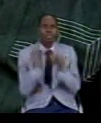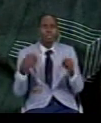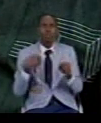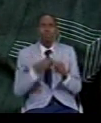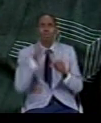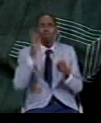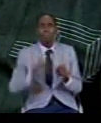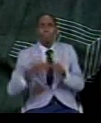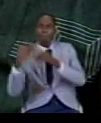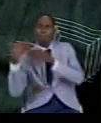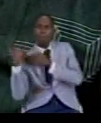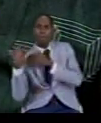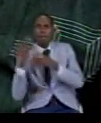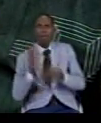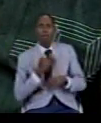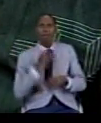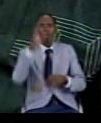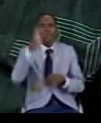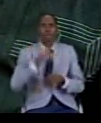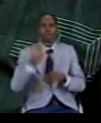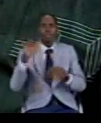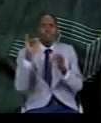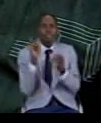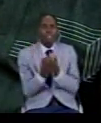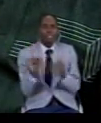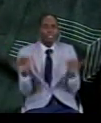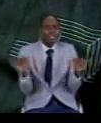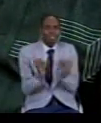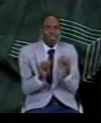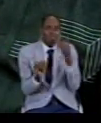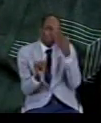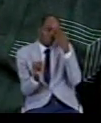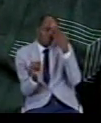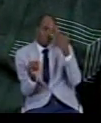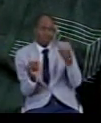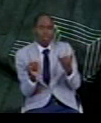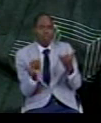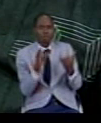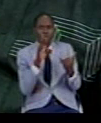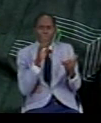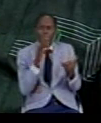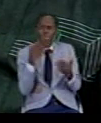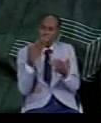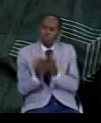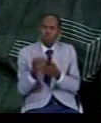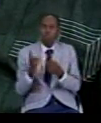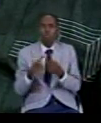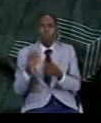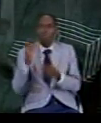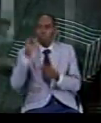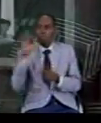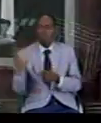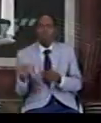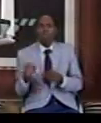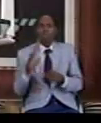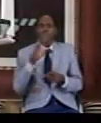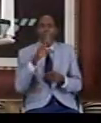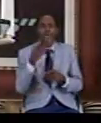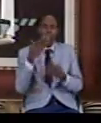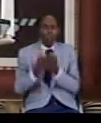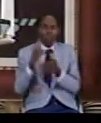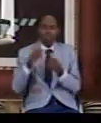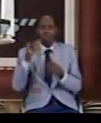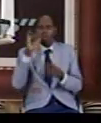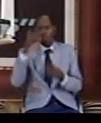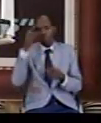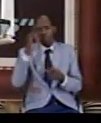our cross. That same wife, you're nice to her, you're good to her because you're a child of God,